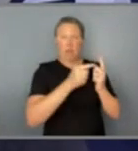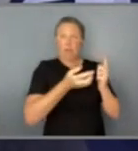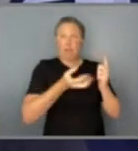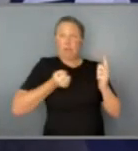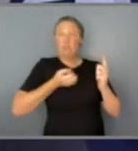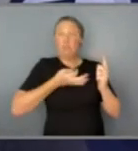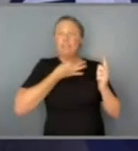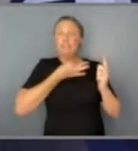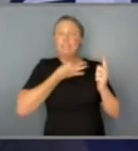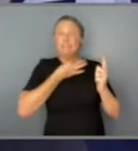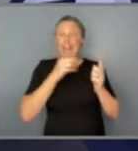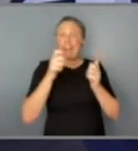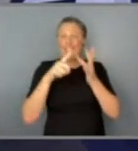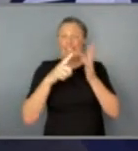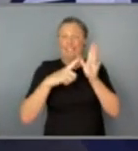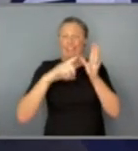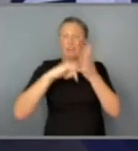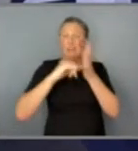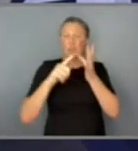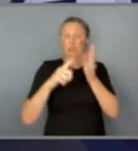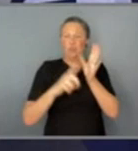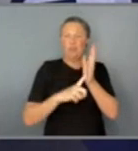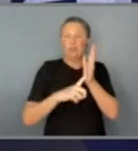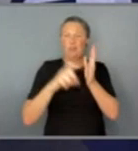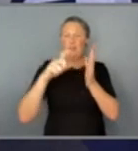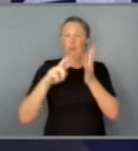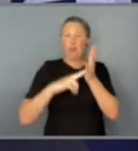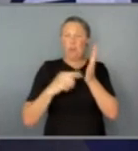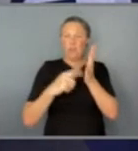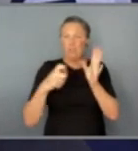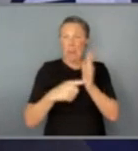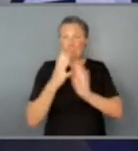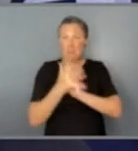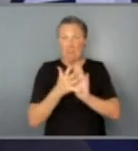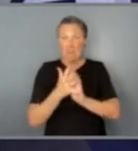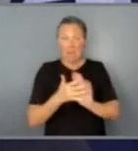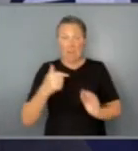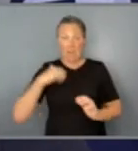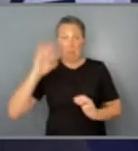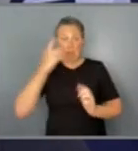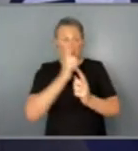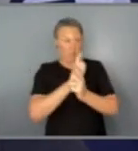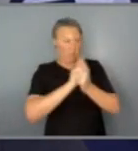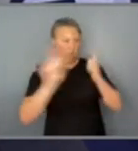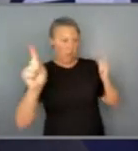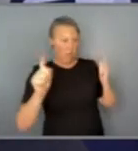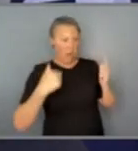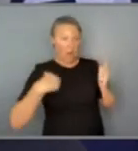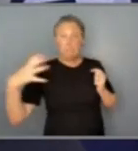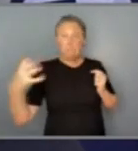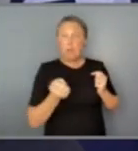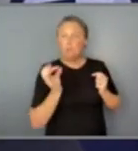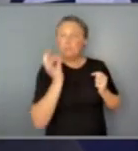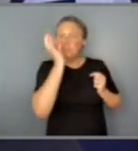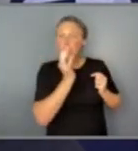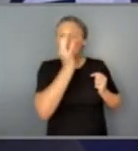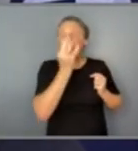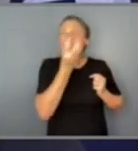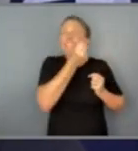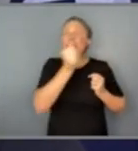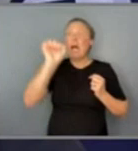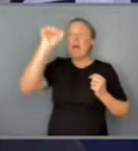of isolation, requirement for a PCR test and things of that nature. We cannot have different rules in different